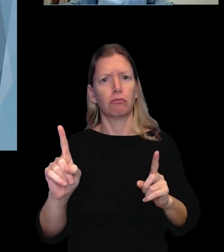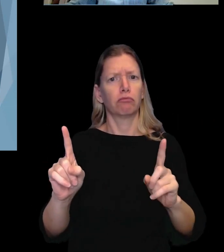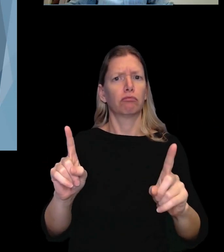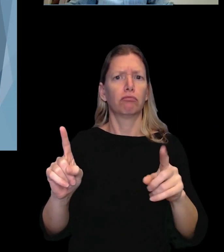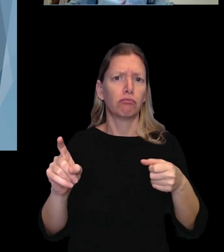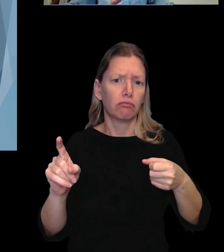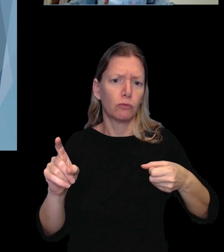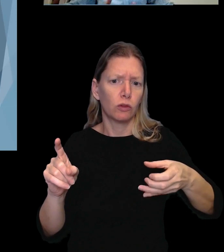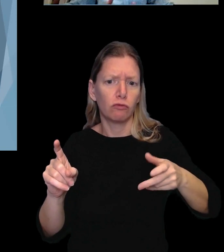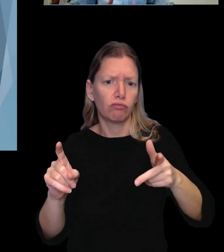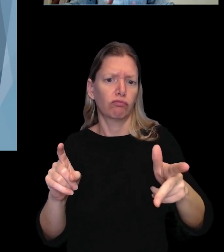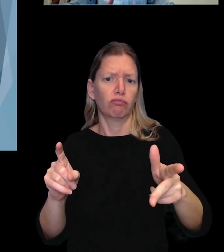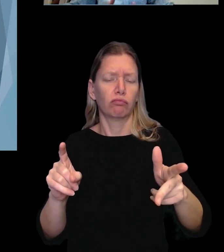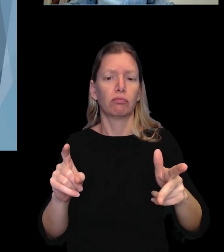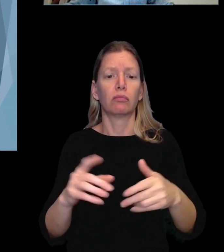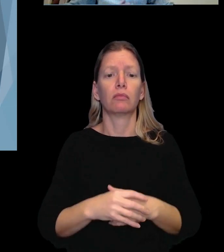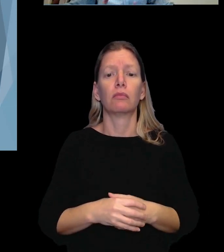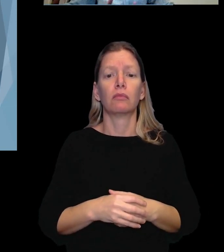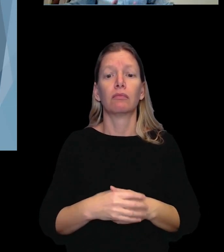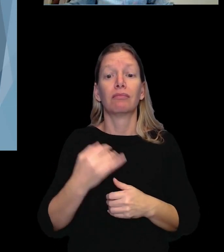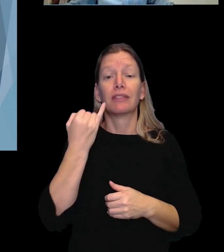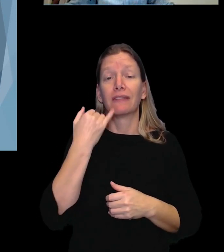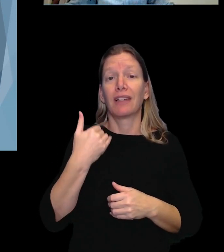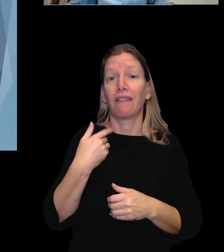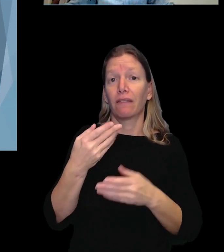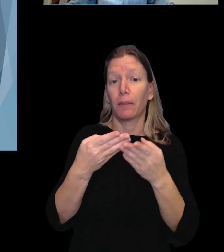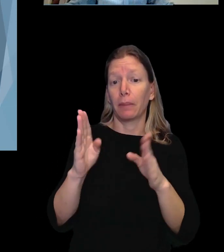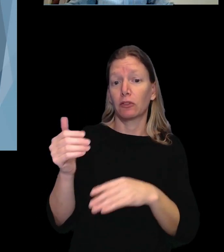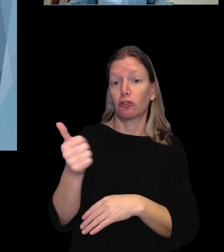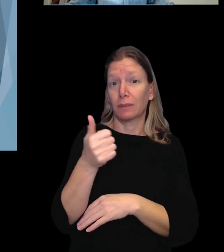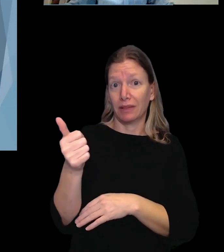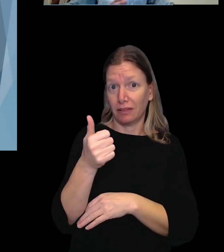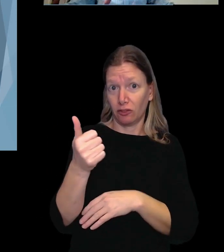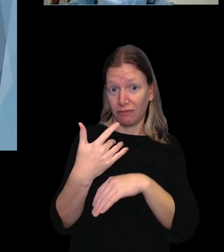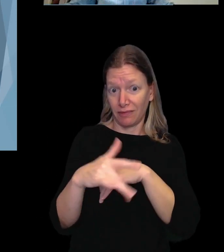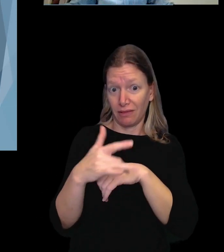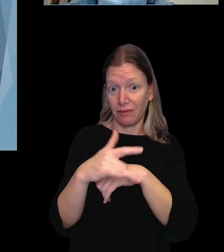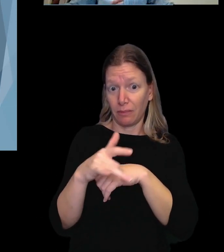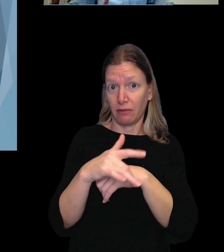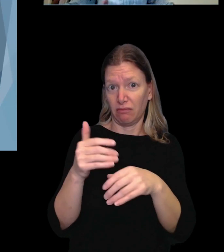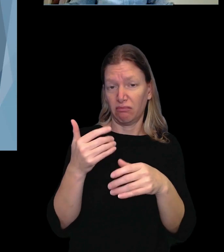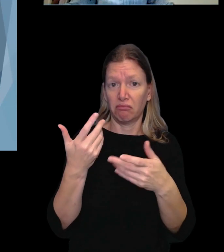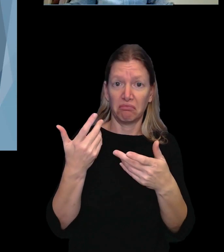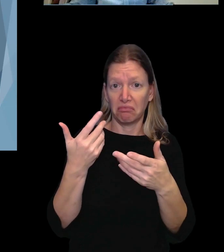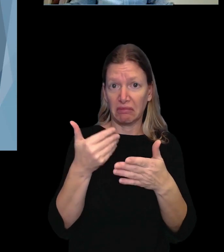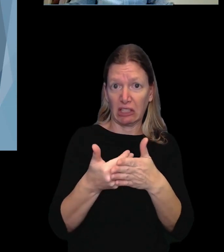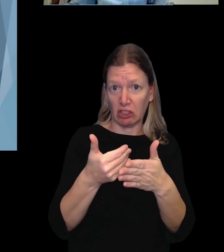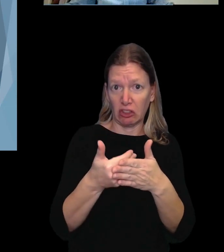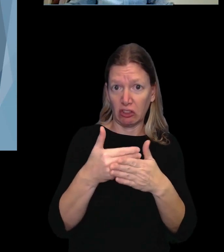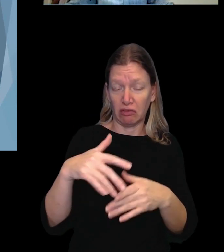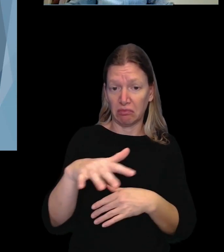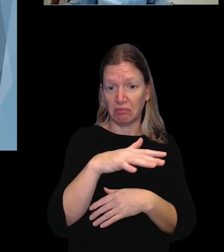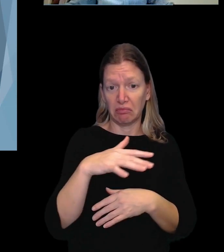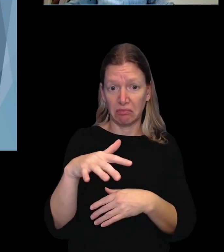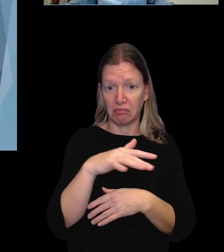And if applicable, if there is public transportation that is available to